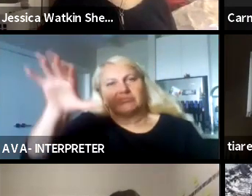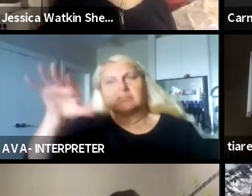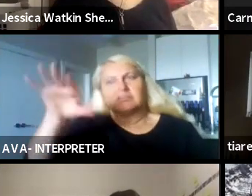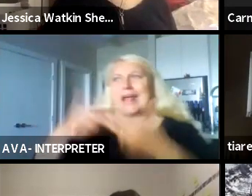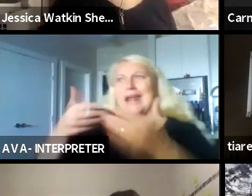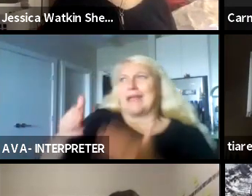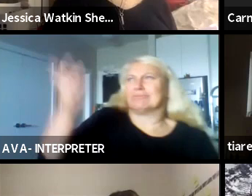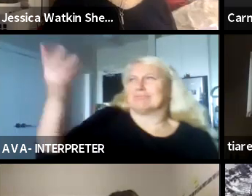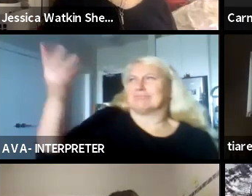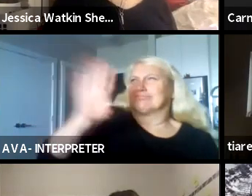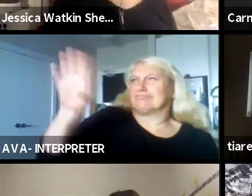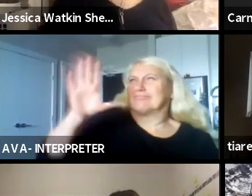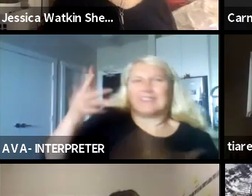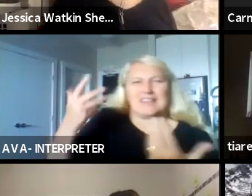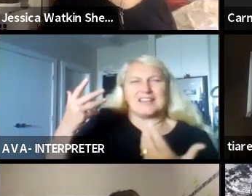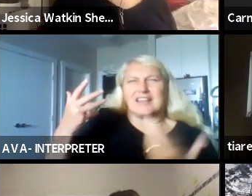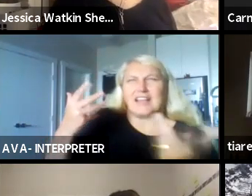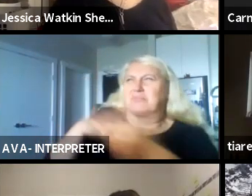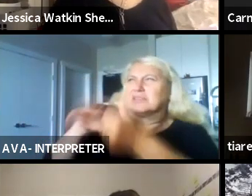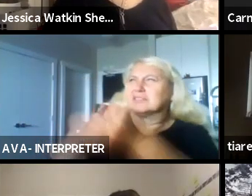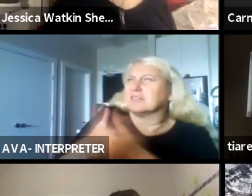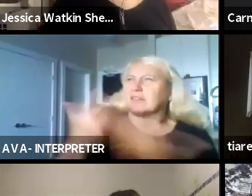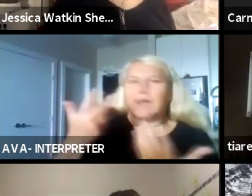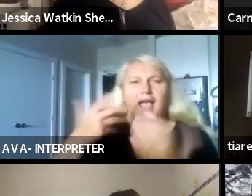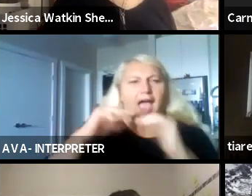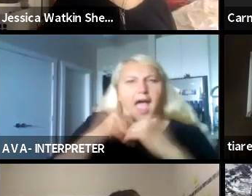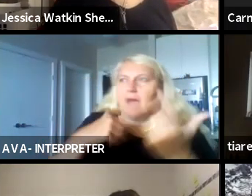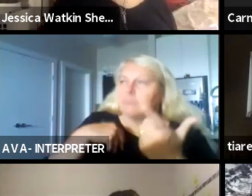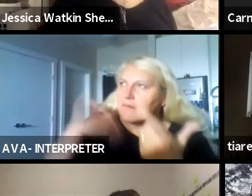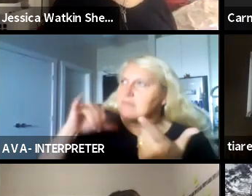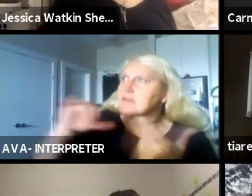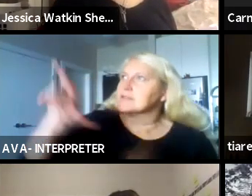to how do we assert accountability? How do we address